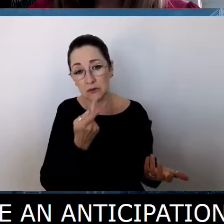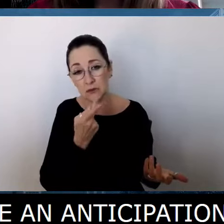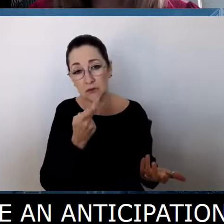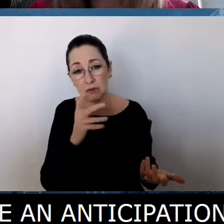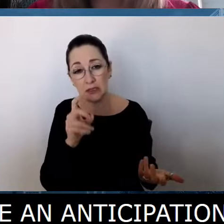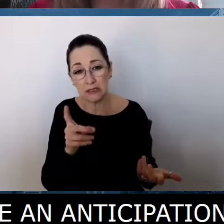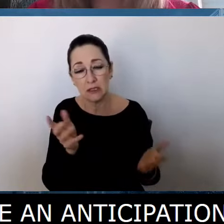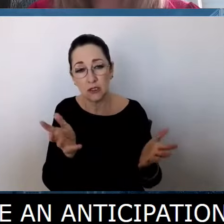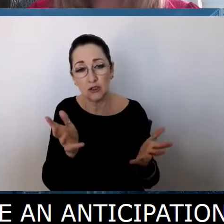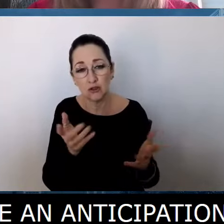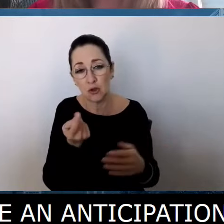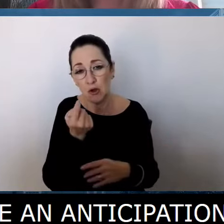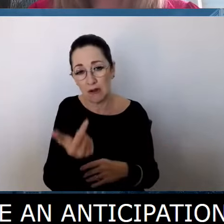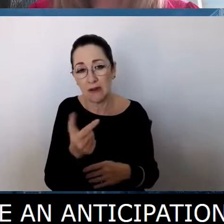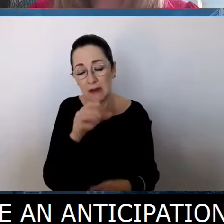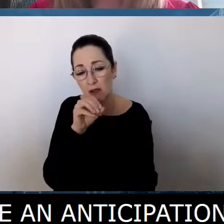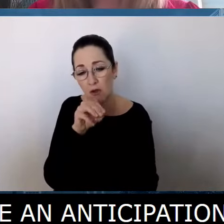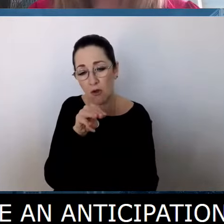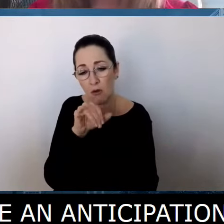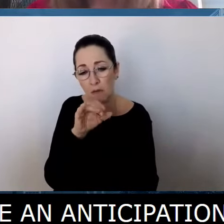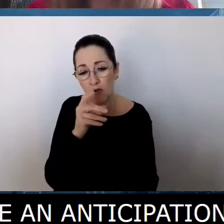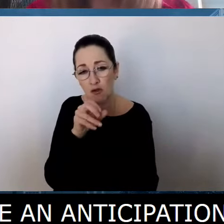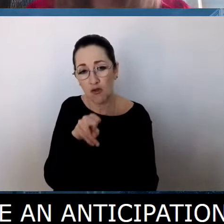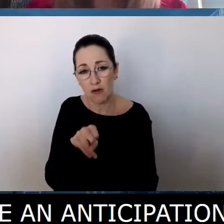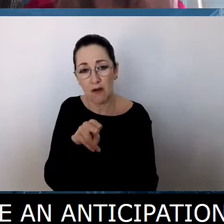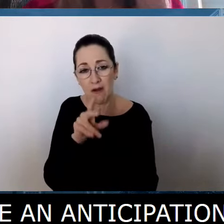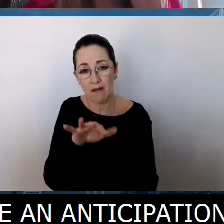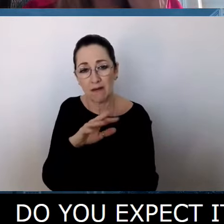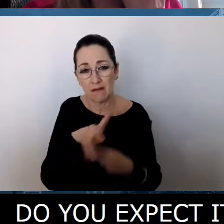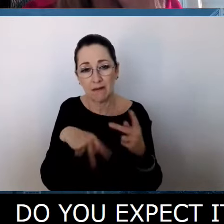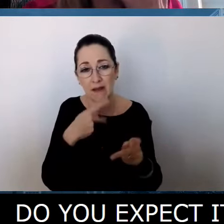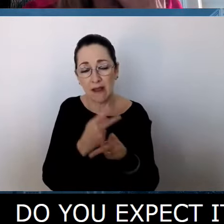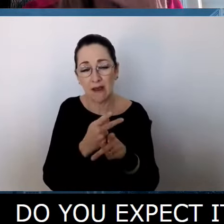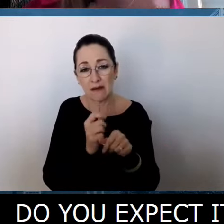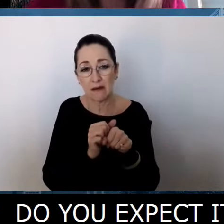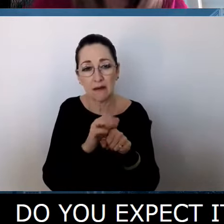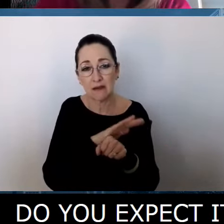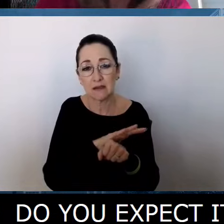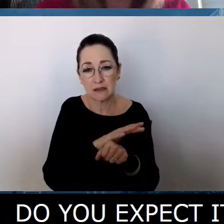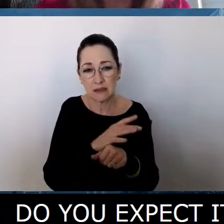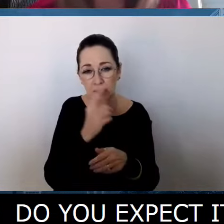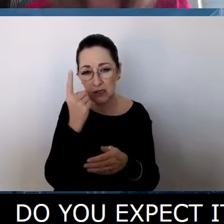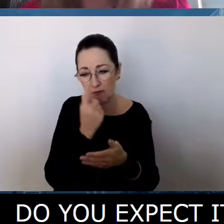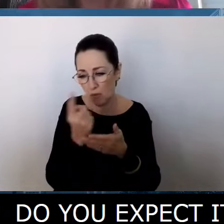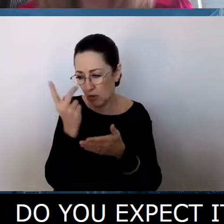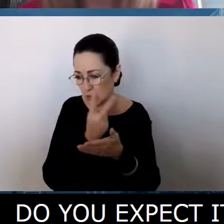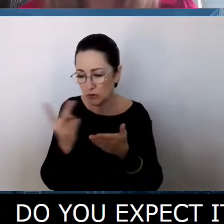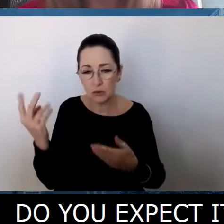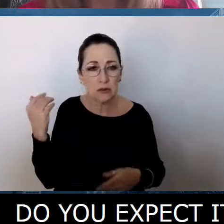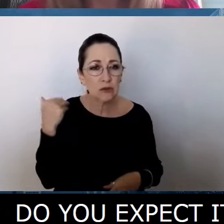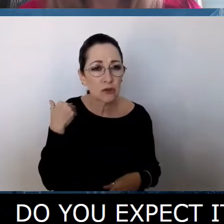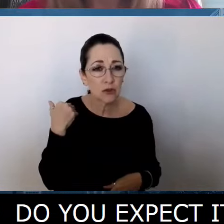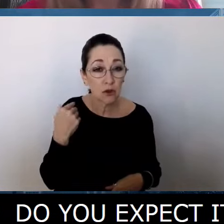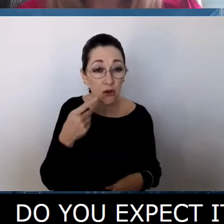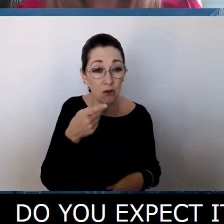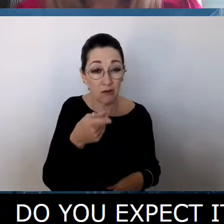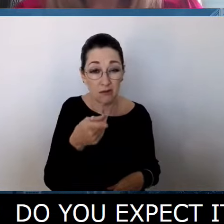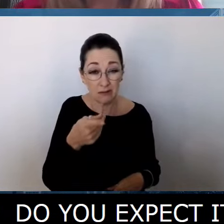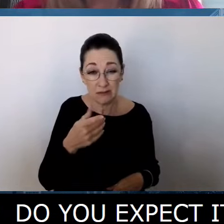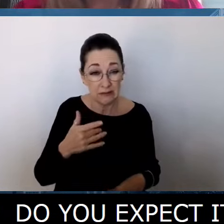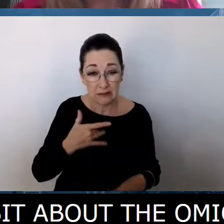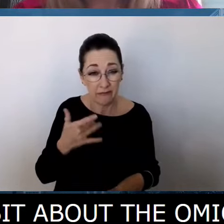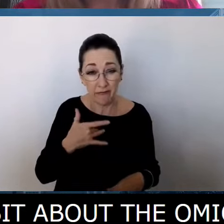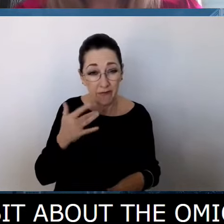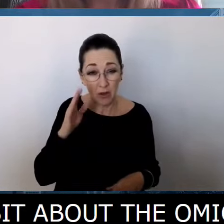Omicron variant, I think, a couple of weeks ago. Do you have an anticipation for how that will impact this year's rise